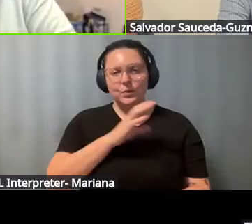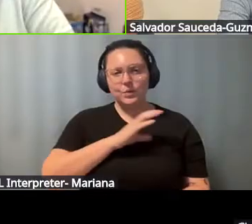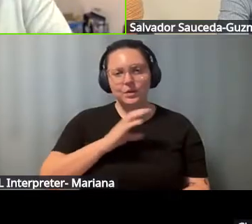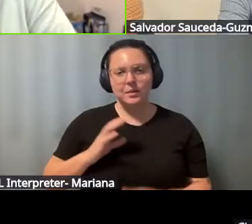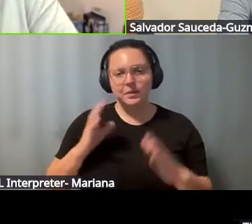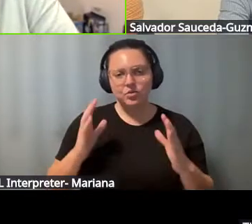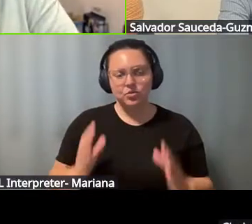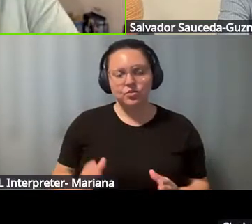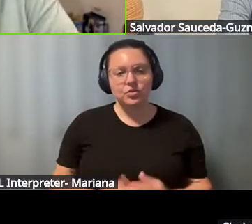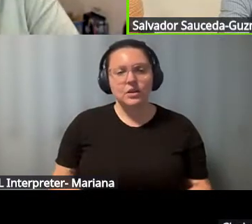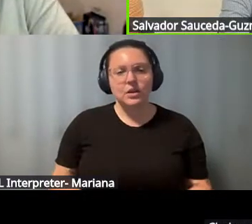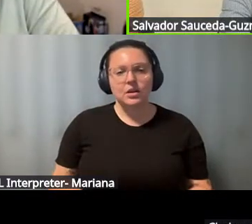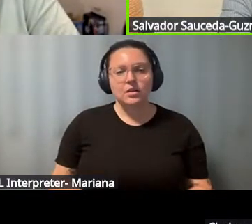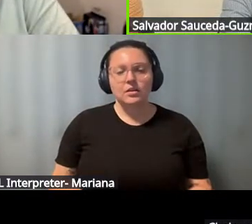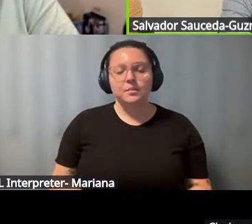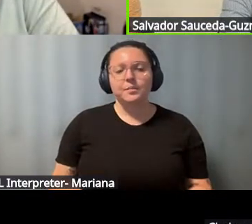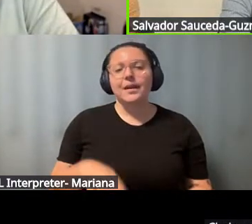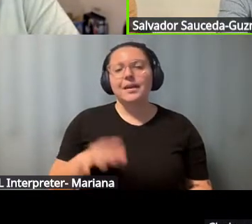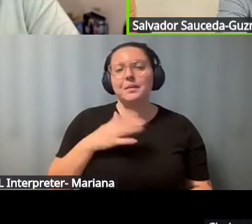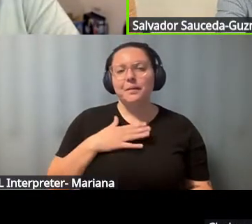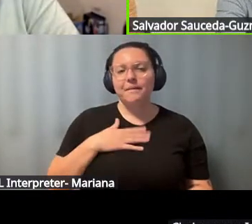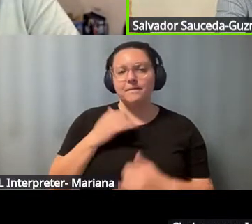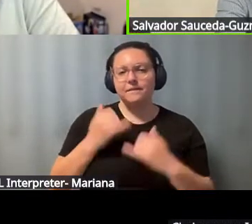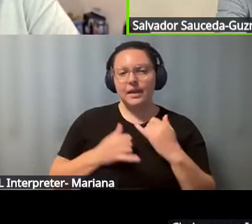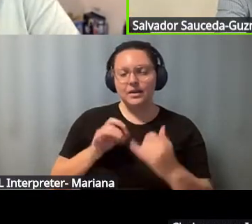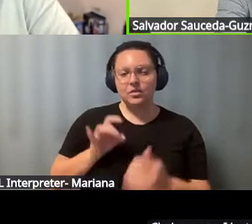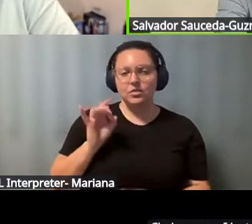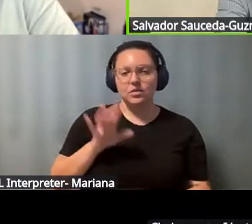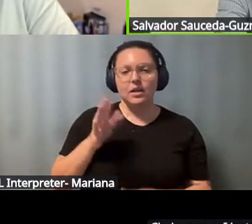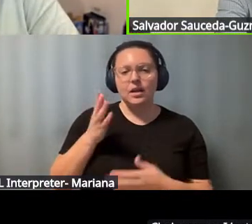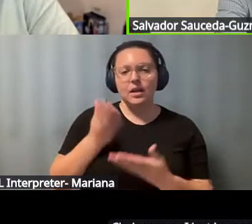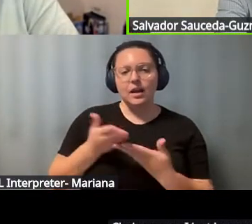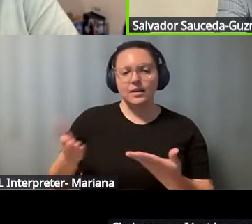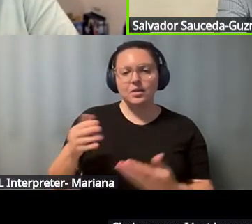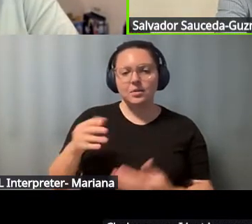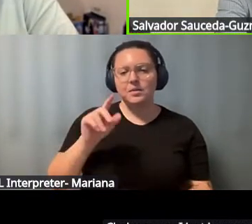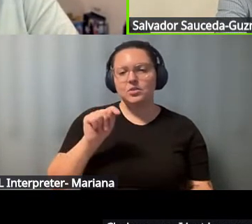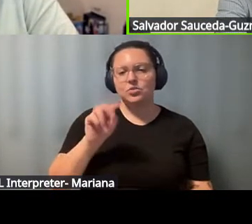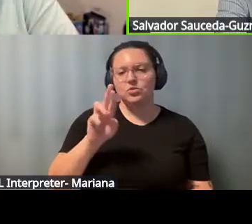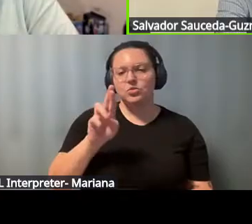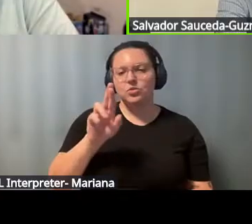have my final item is Trinidad Day proposal. Yes.